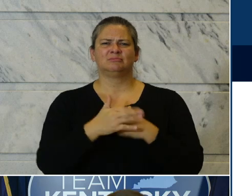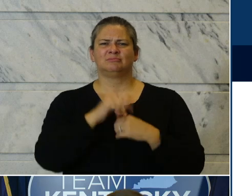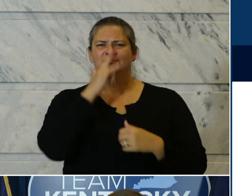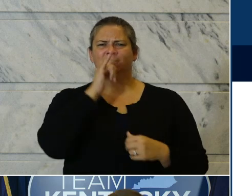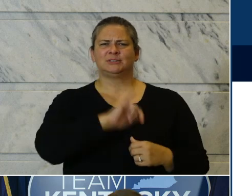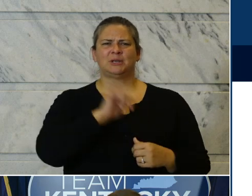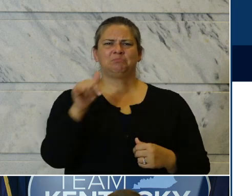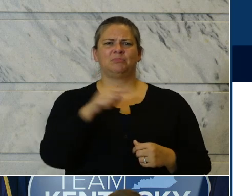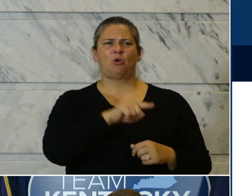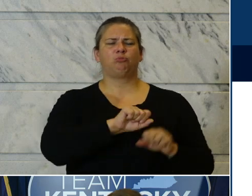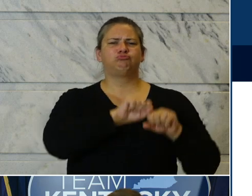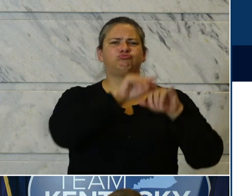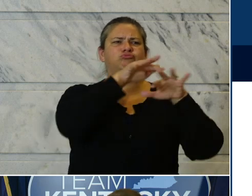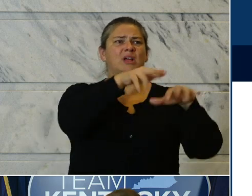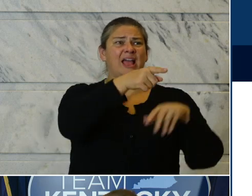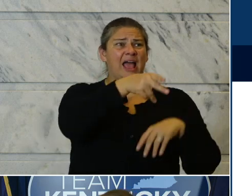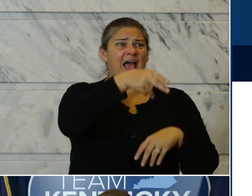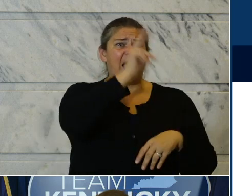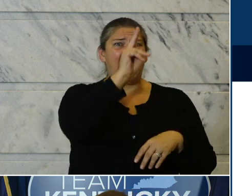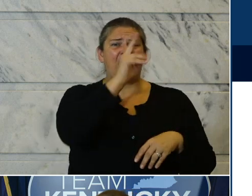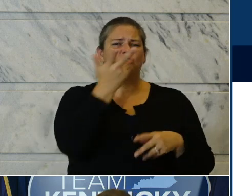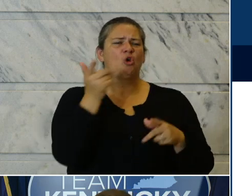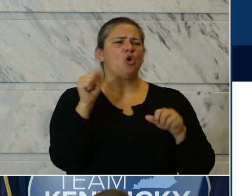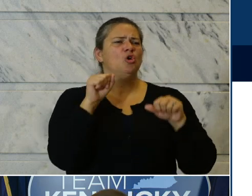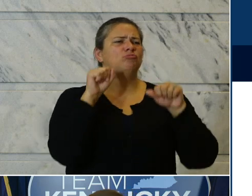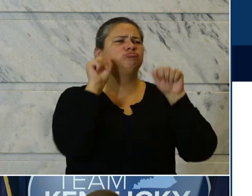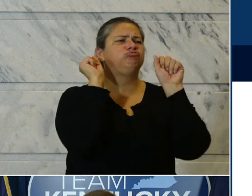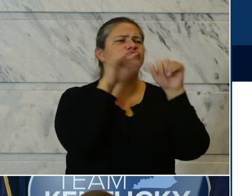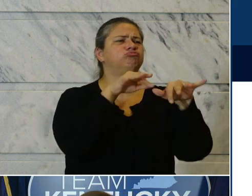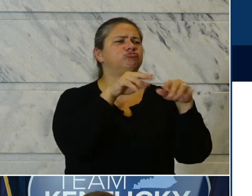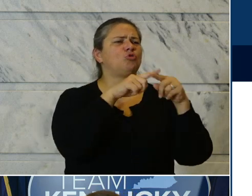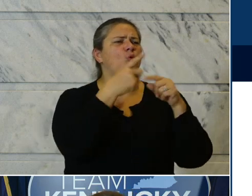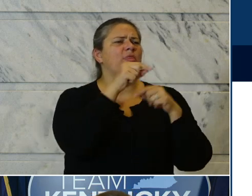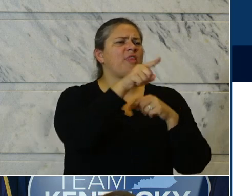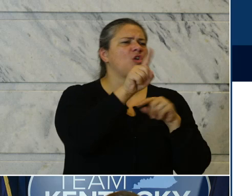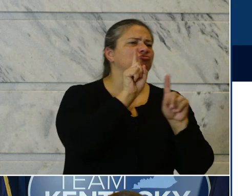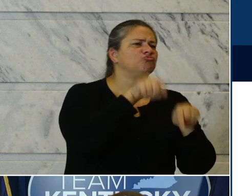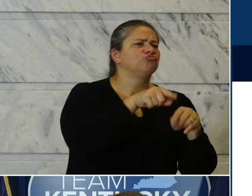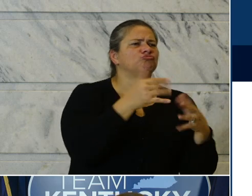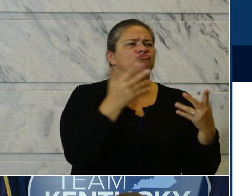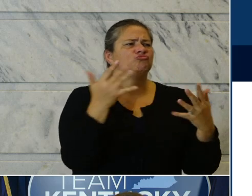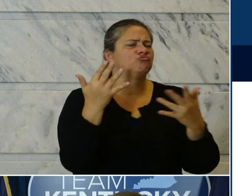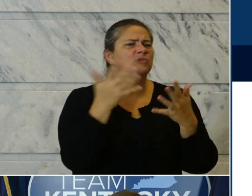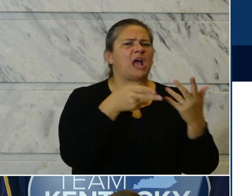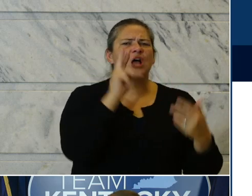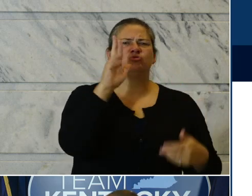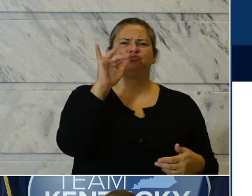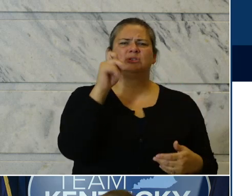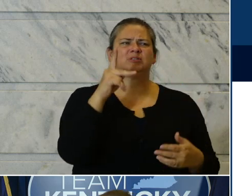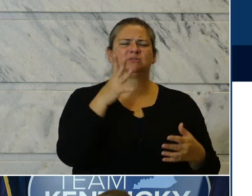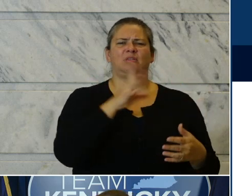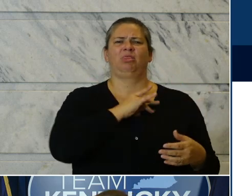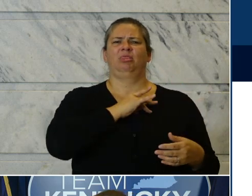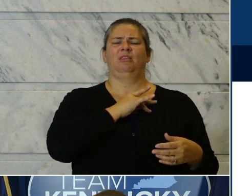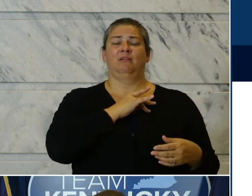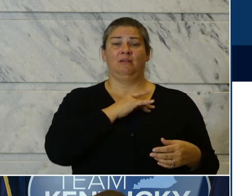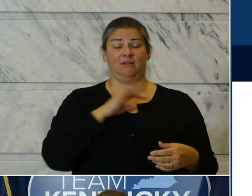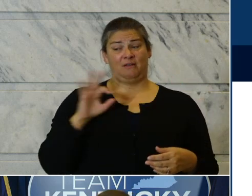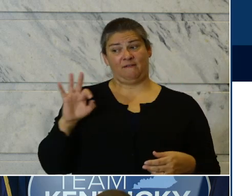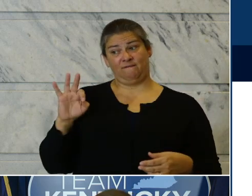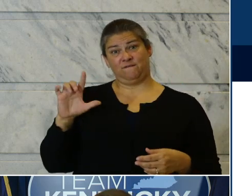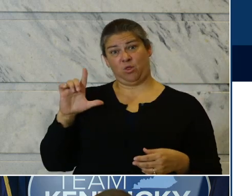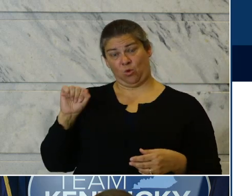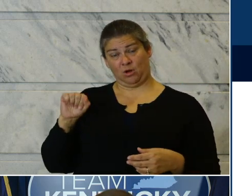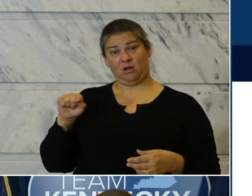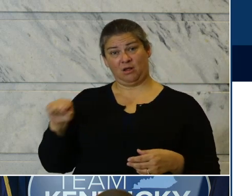of the other areas that may have a higher positivity rate but have taken steps to lower the risk. Also, Florida right now,